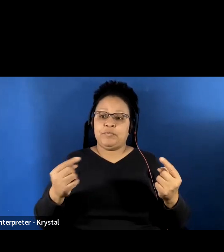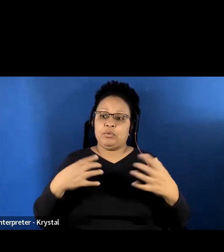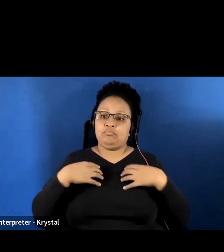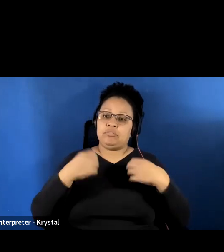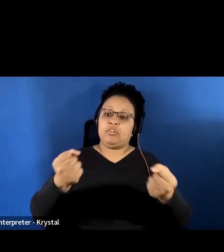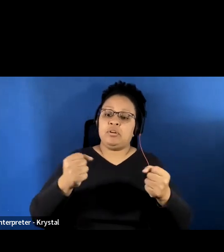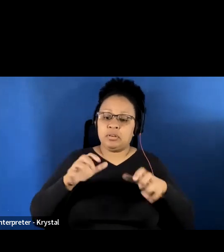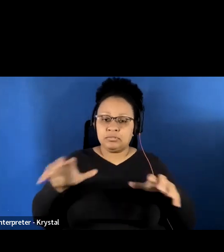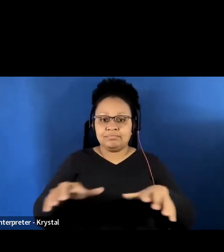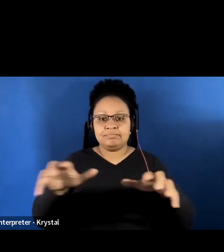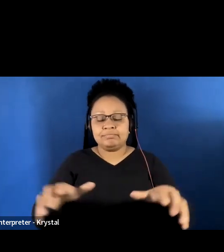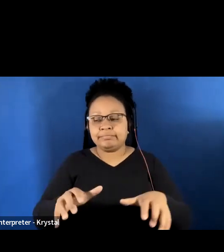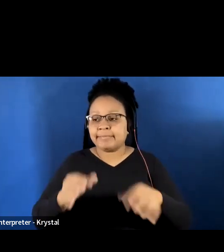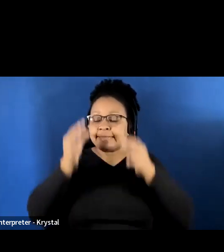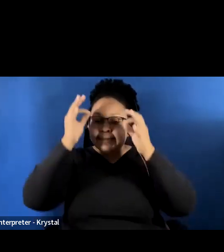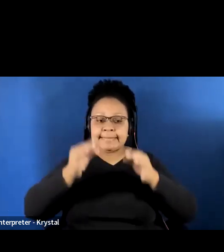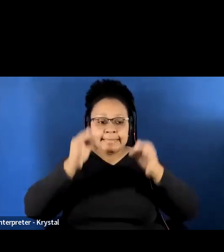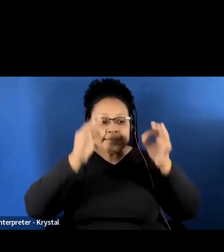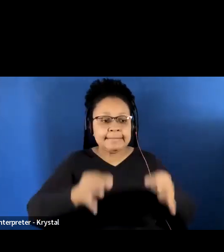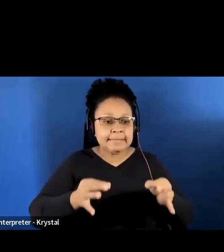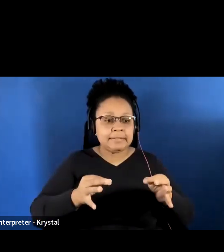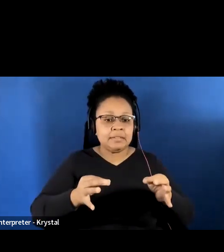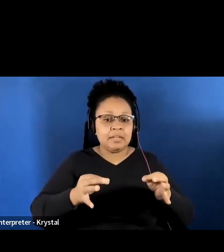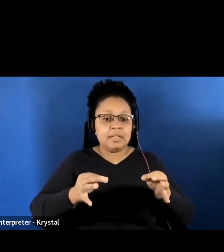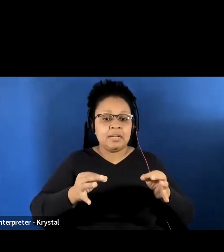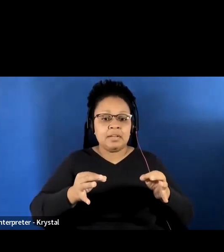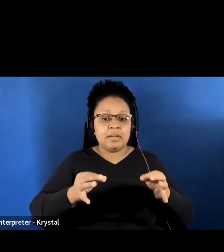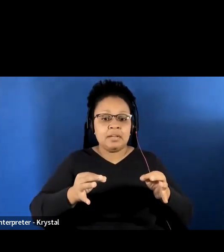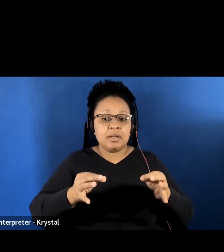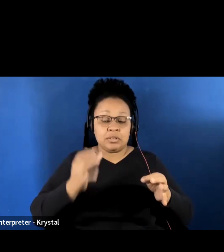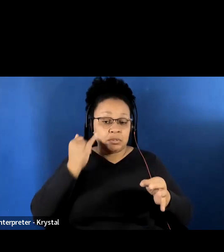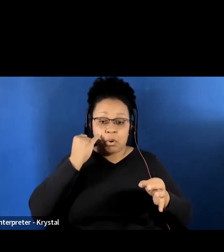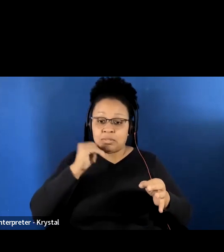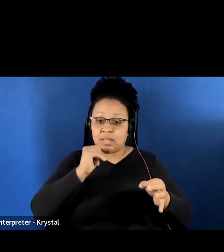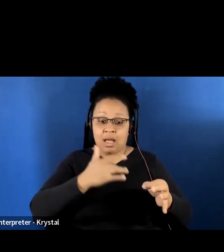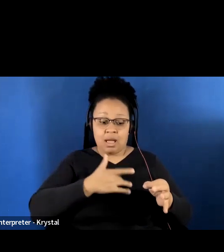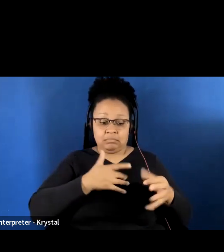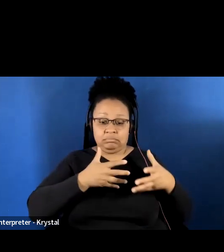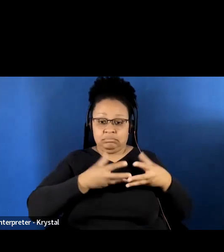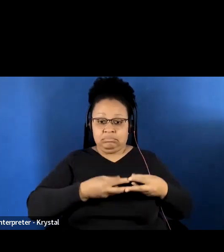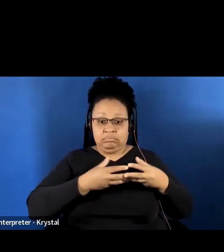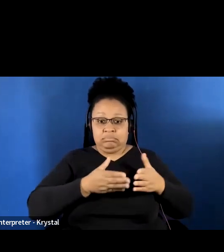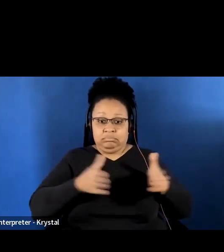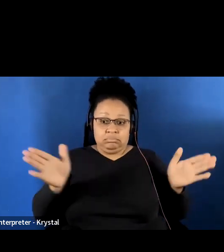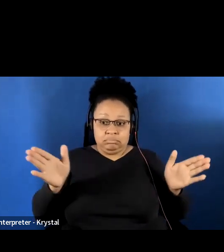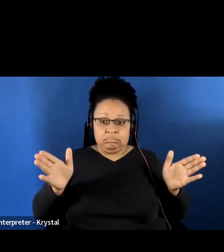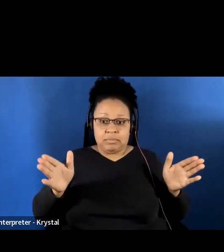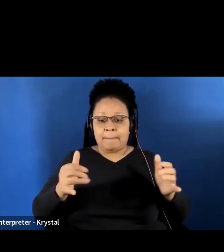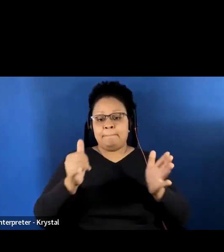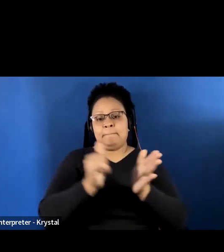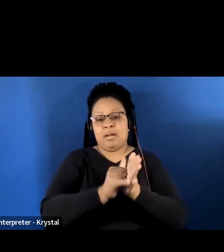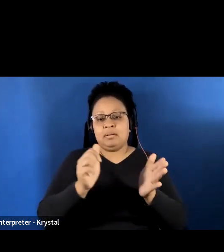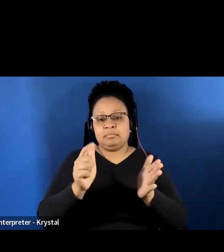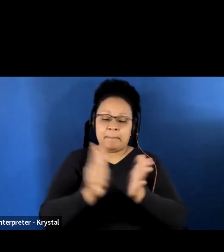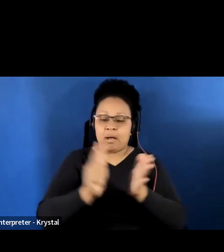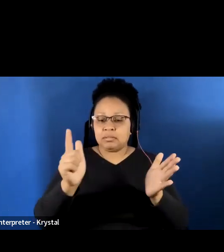and decision-making are impossible if you don't first put yourself in a vulnerable position. And